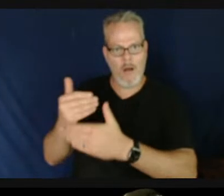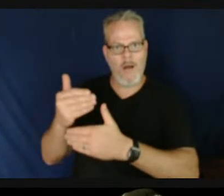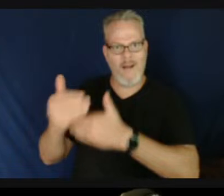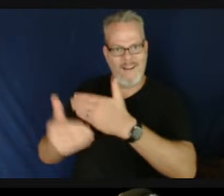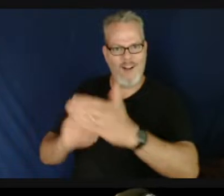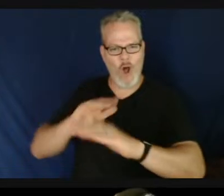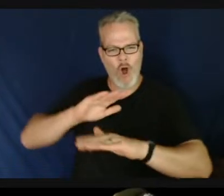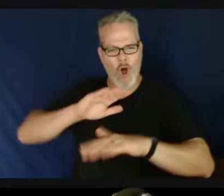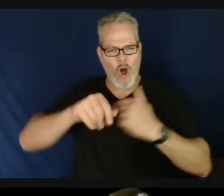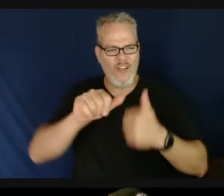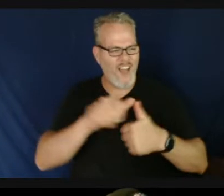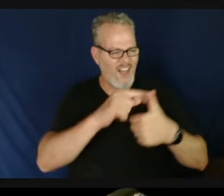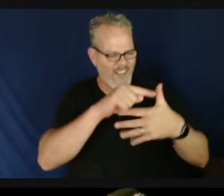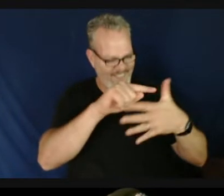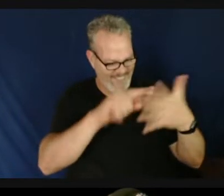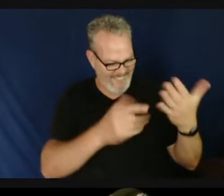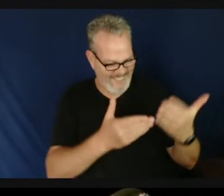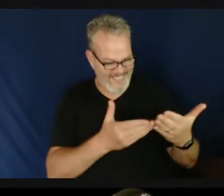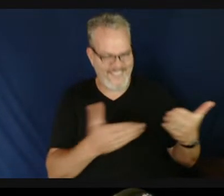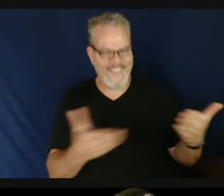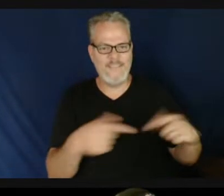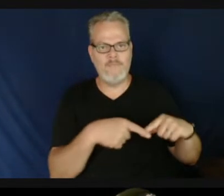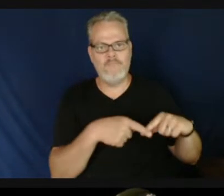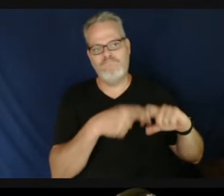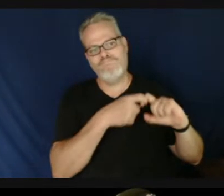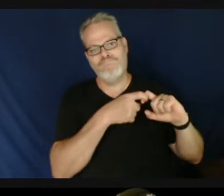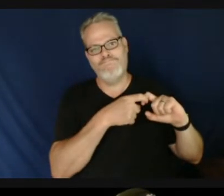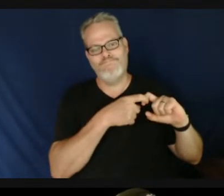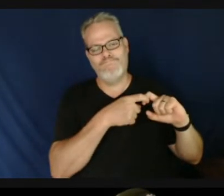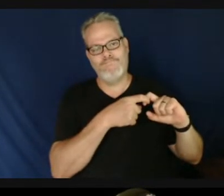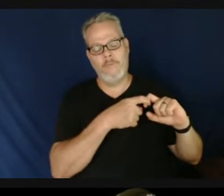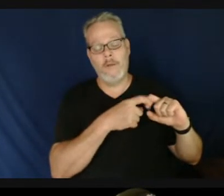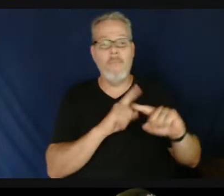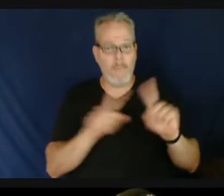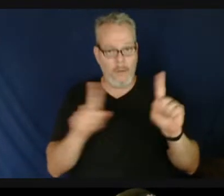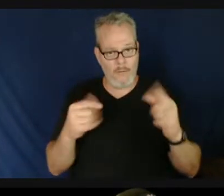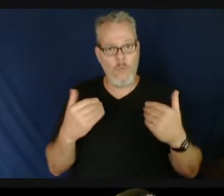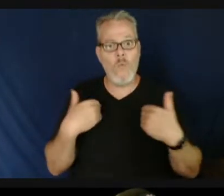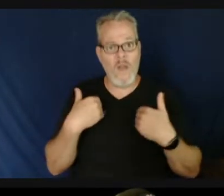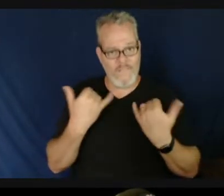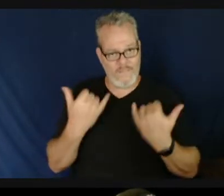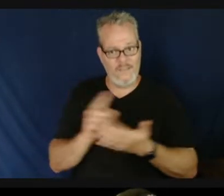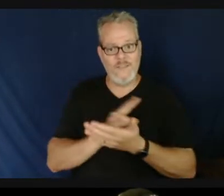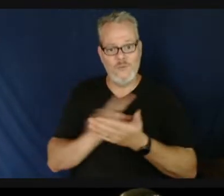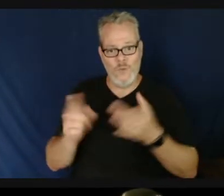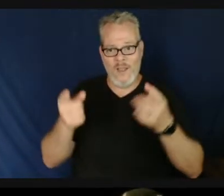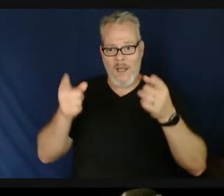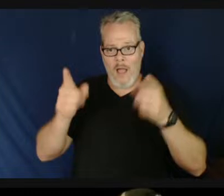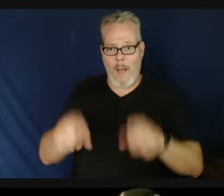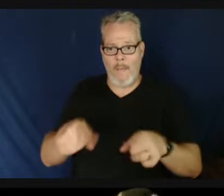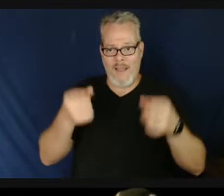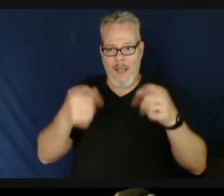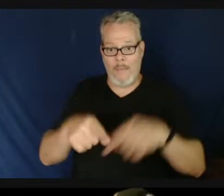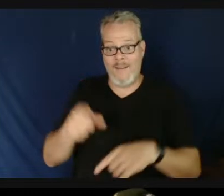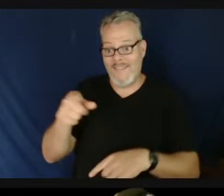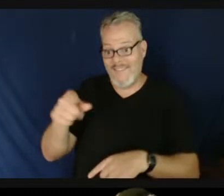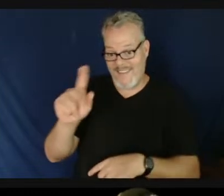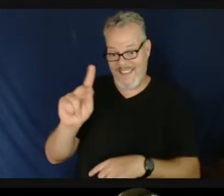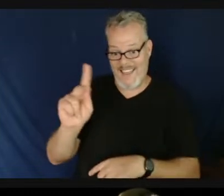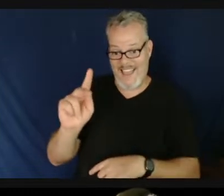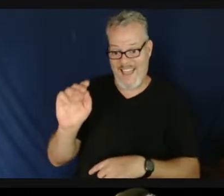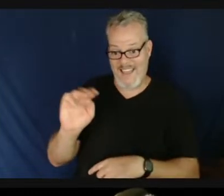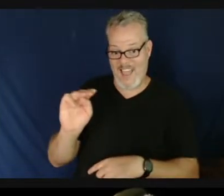auditorium for After Dark in the park. But there is other stuff this week going on. There's KMC and the